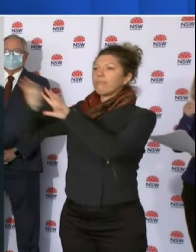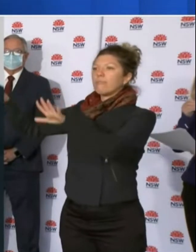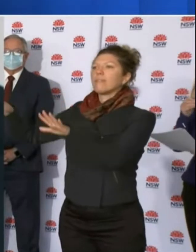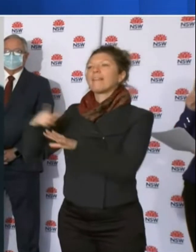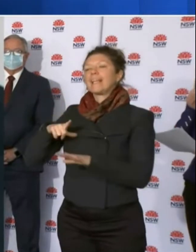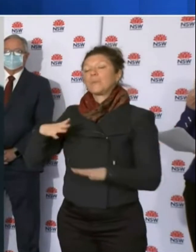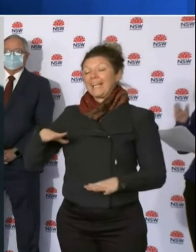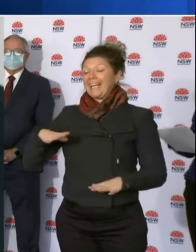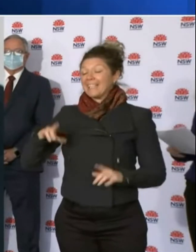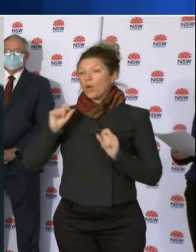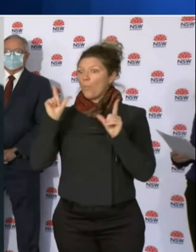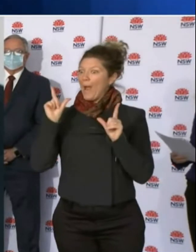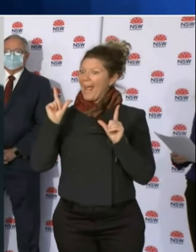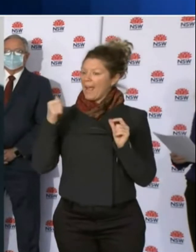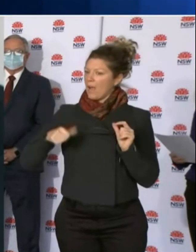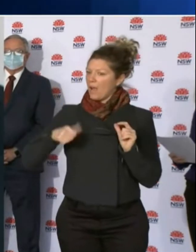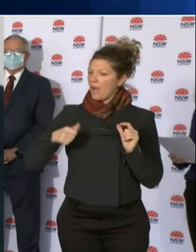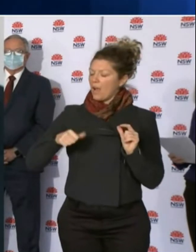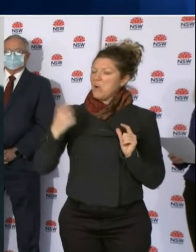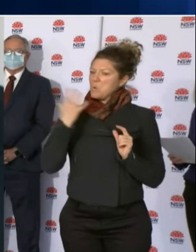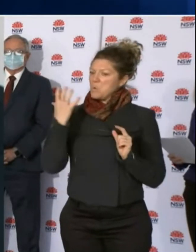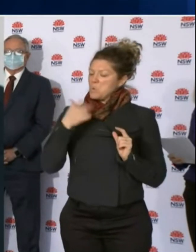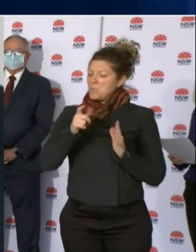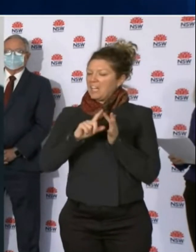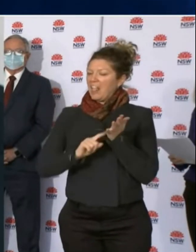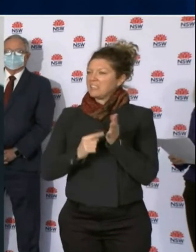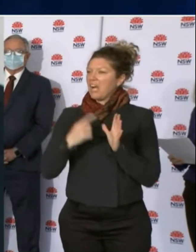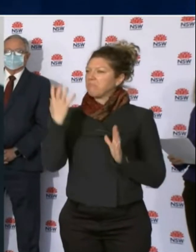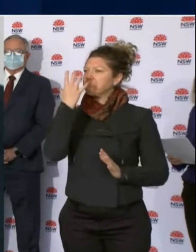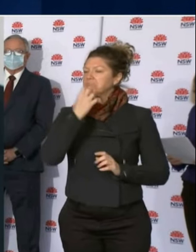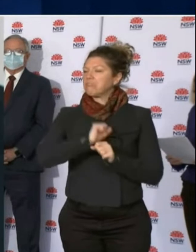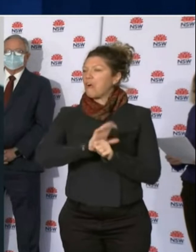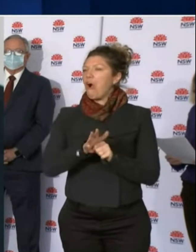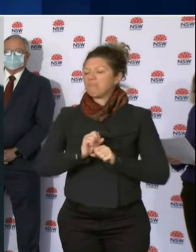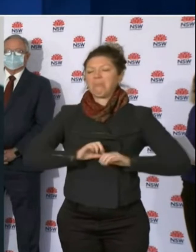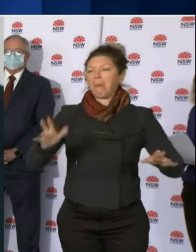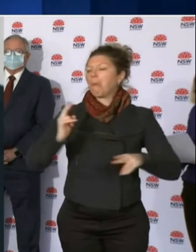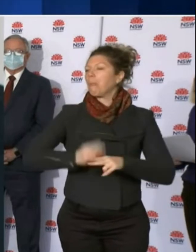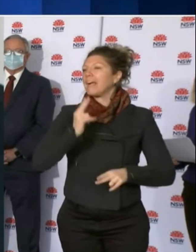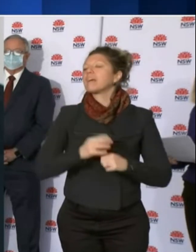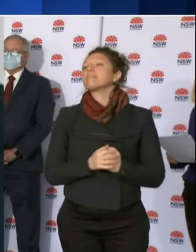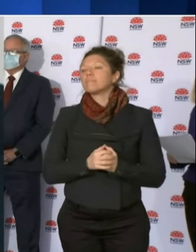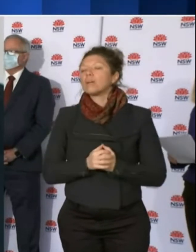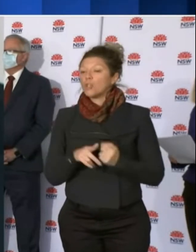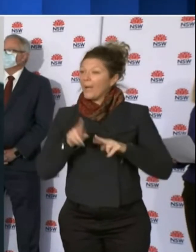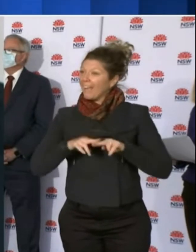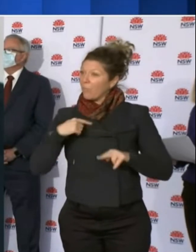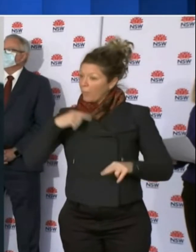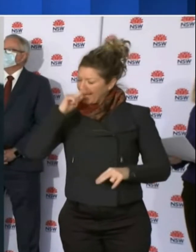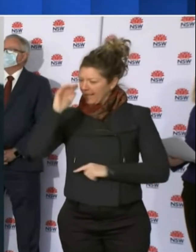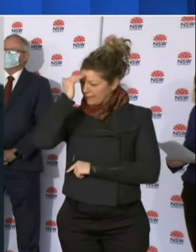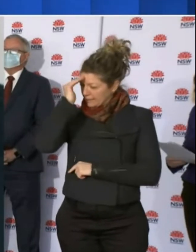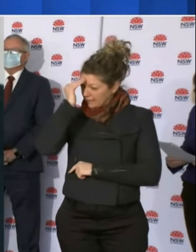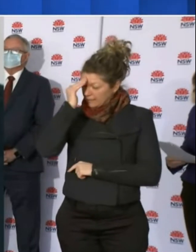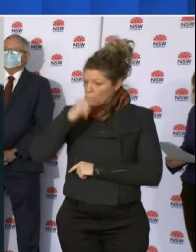aware that this strain is different to anything we've seen. But I absolutely believe that if we come together and work hard, we can quash this.